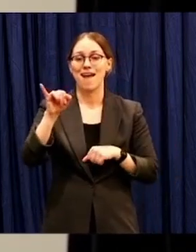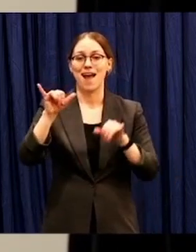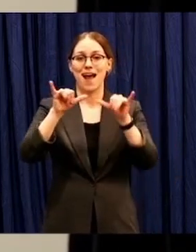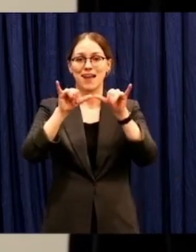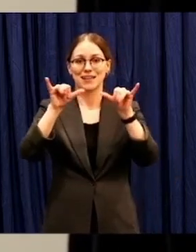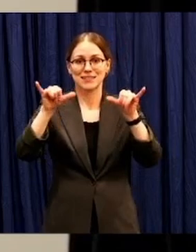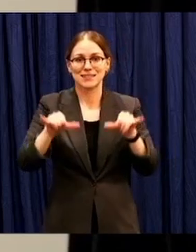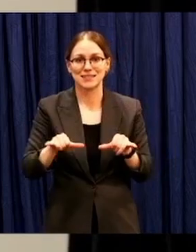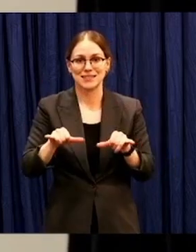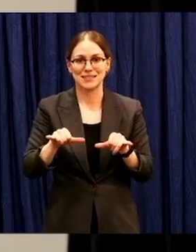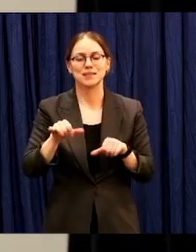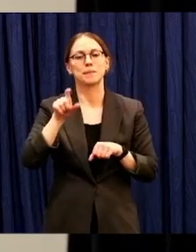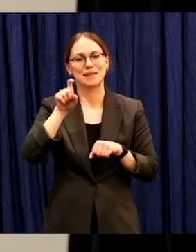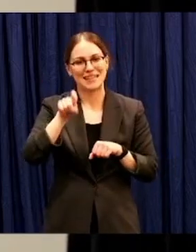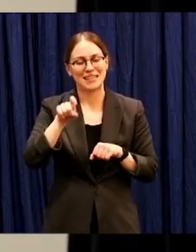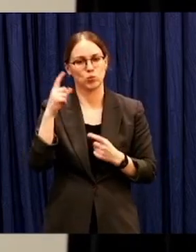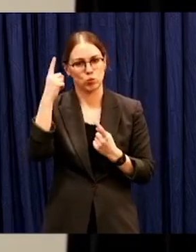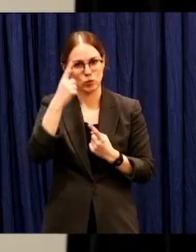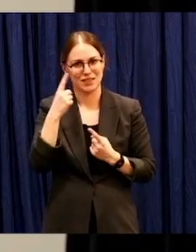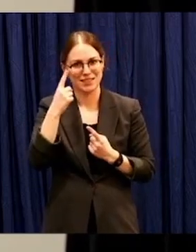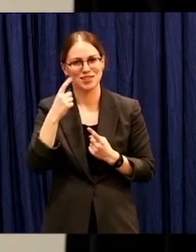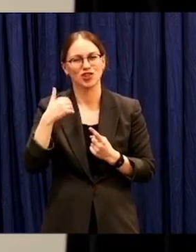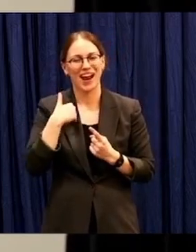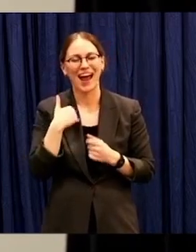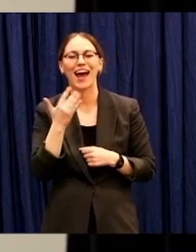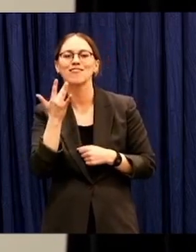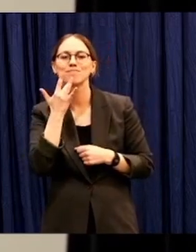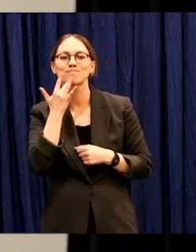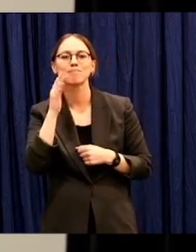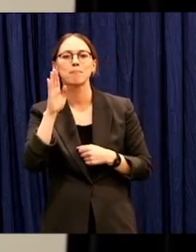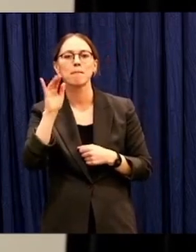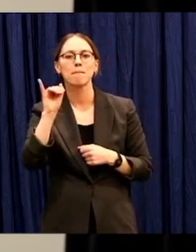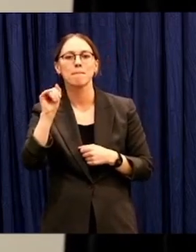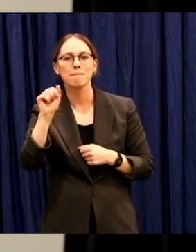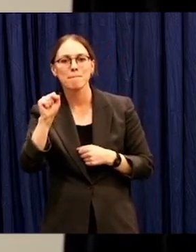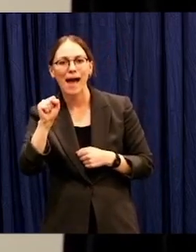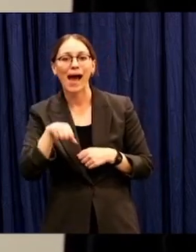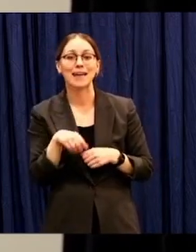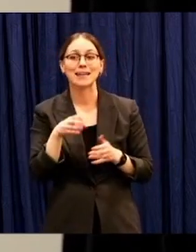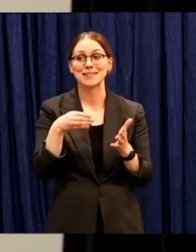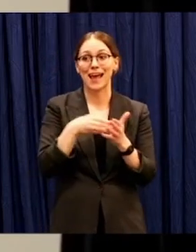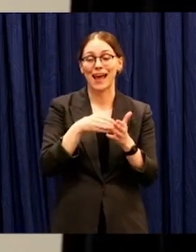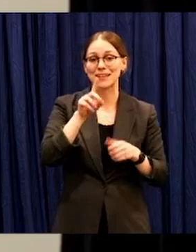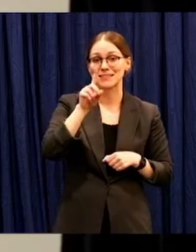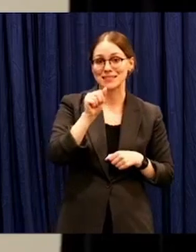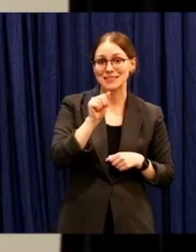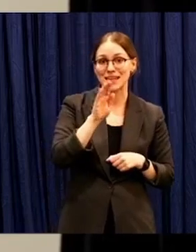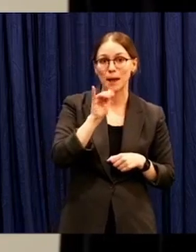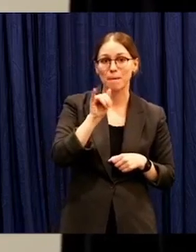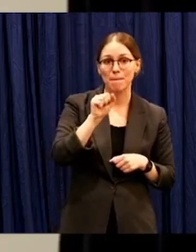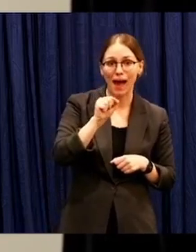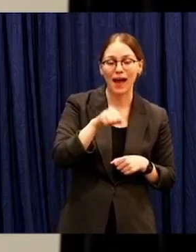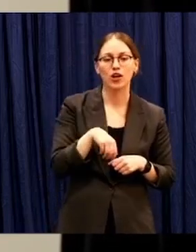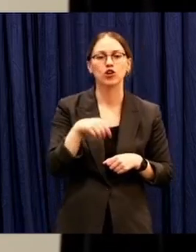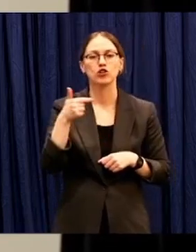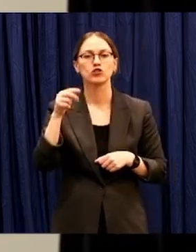for possible AI biases, anti-disabled biases, in addition to gender and racial